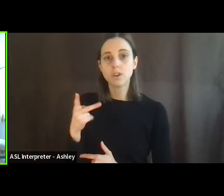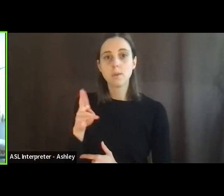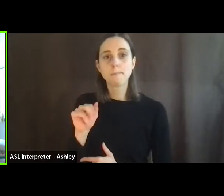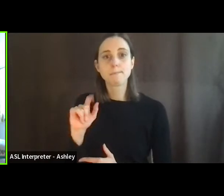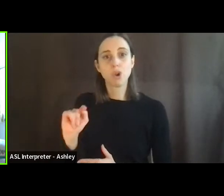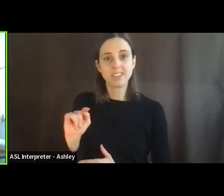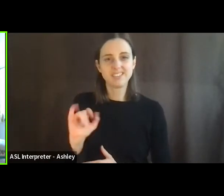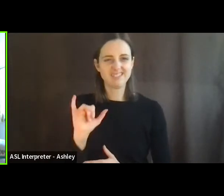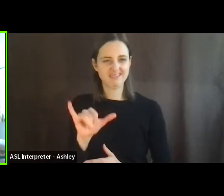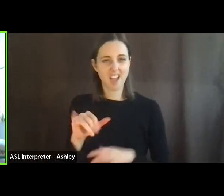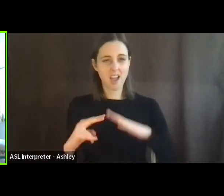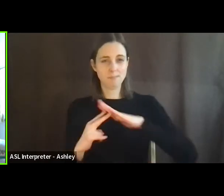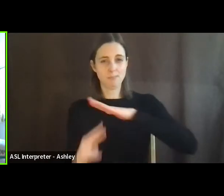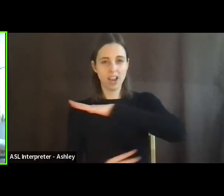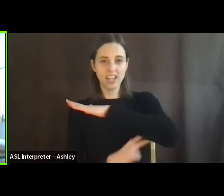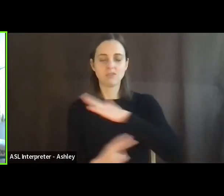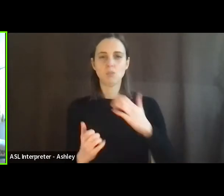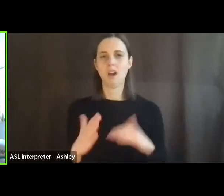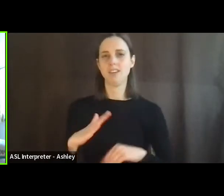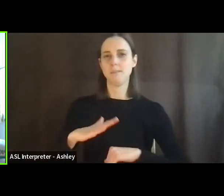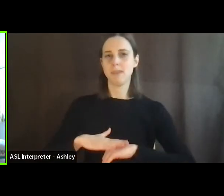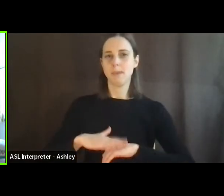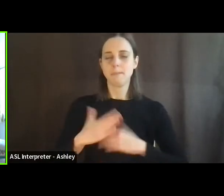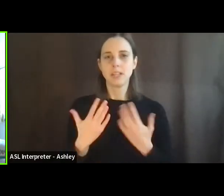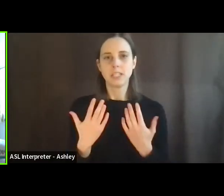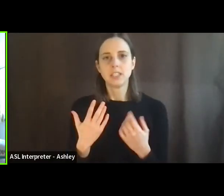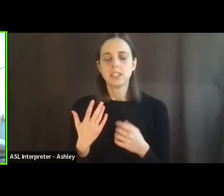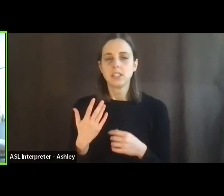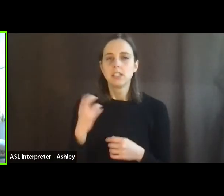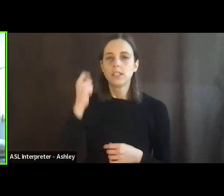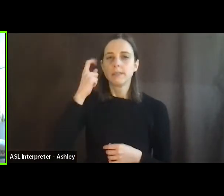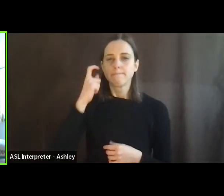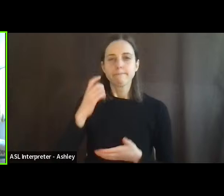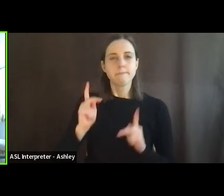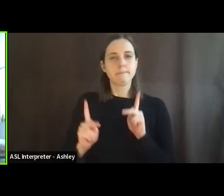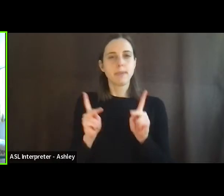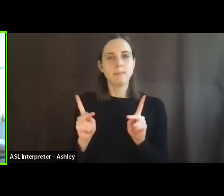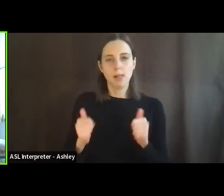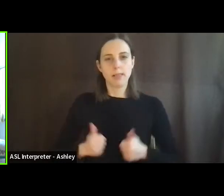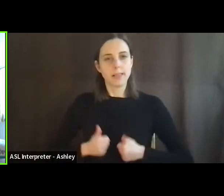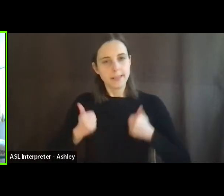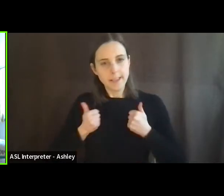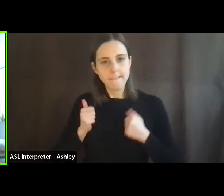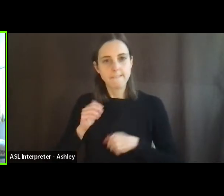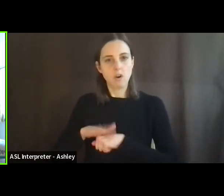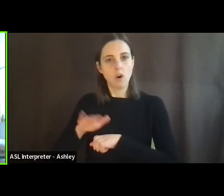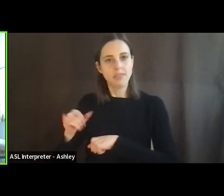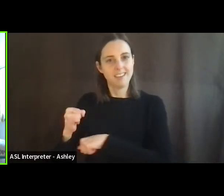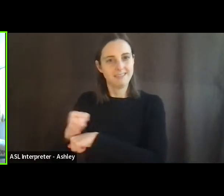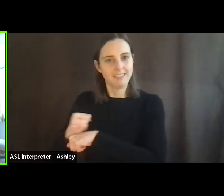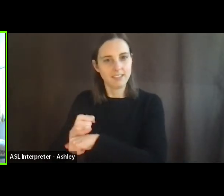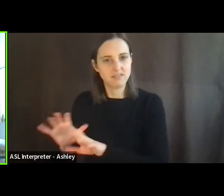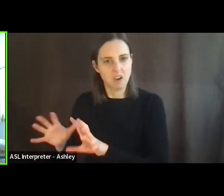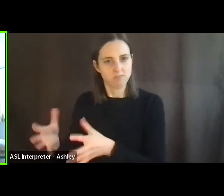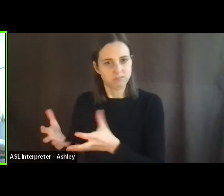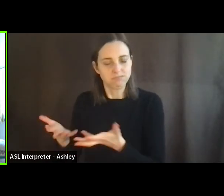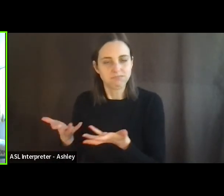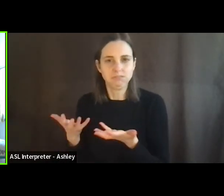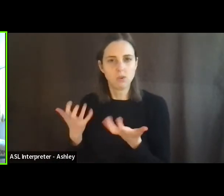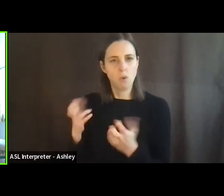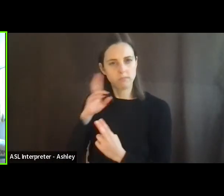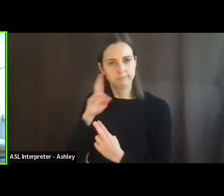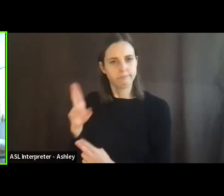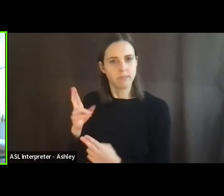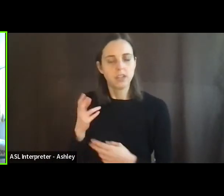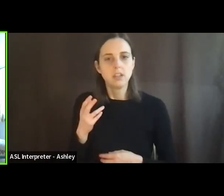a livability issue for the residents of Hayden Island. And so as such, they